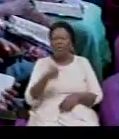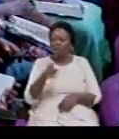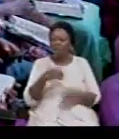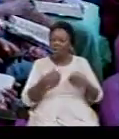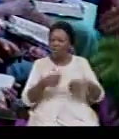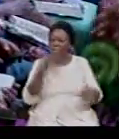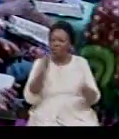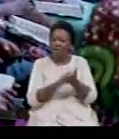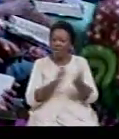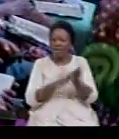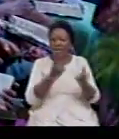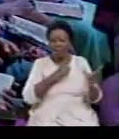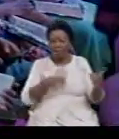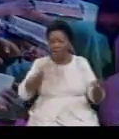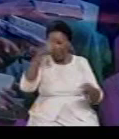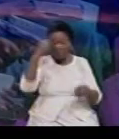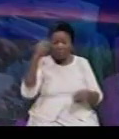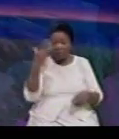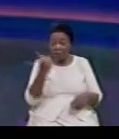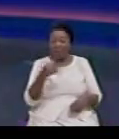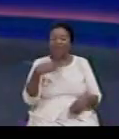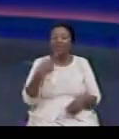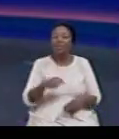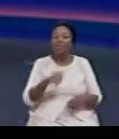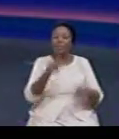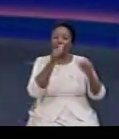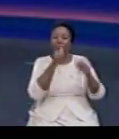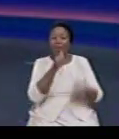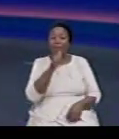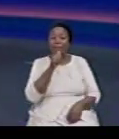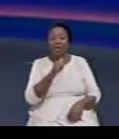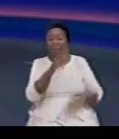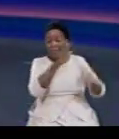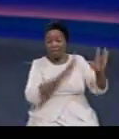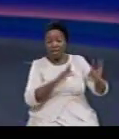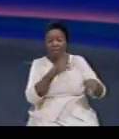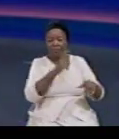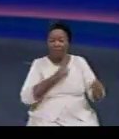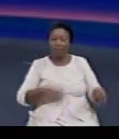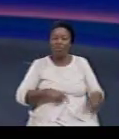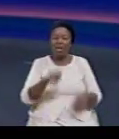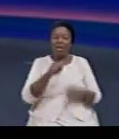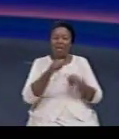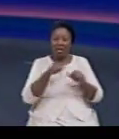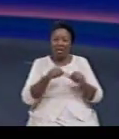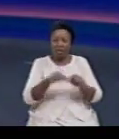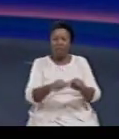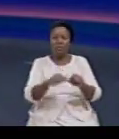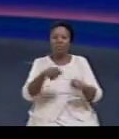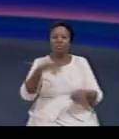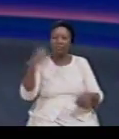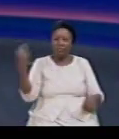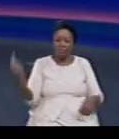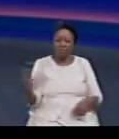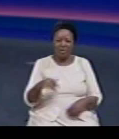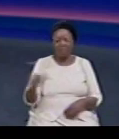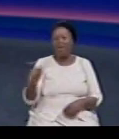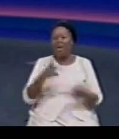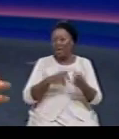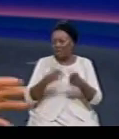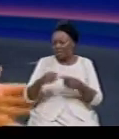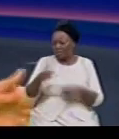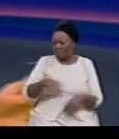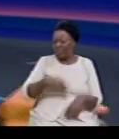I going through deep waters and I don't understand how deep it is, but I know I'm almost sinking in the deep